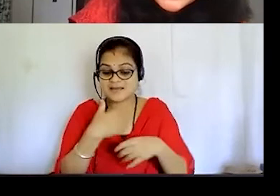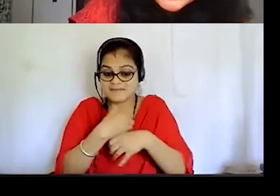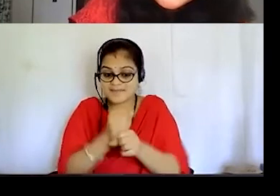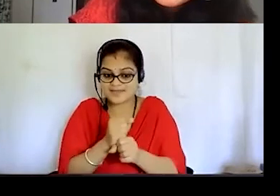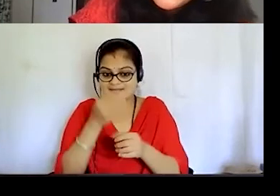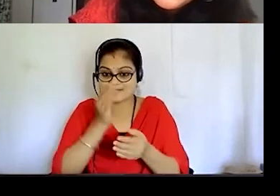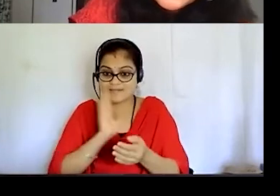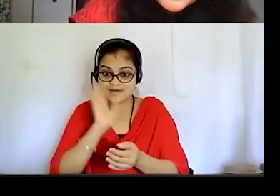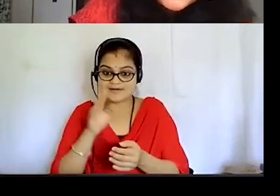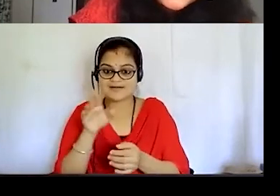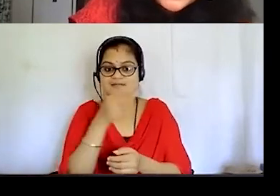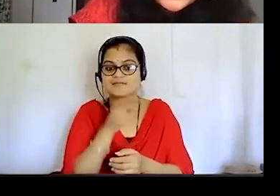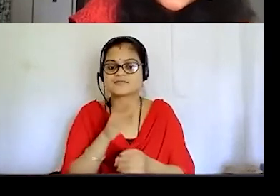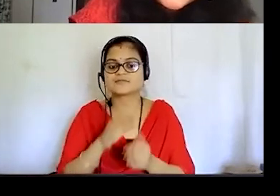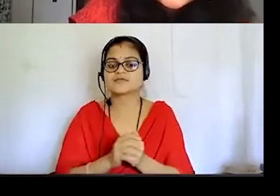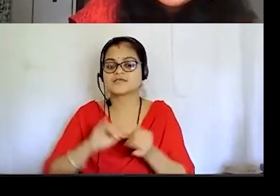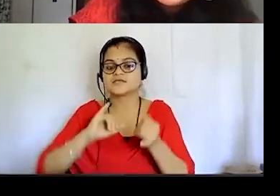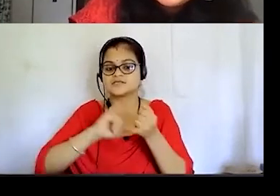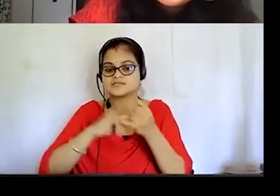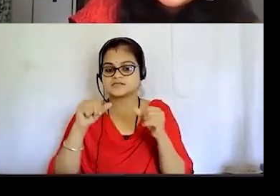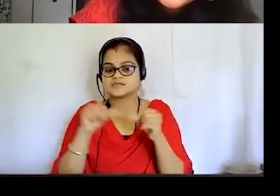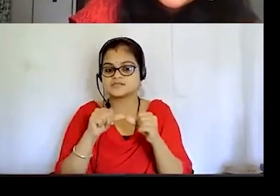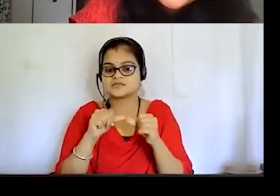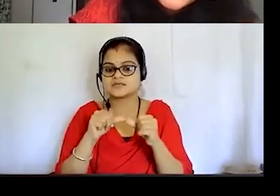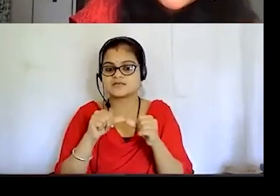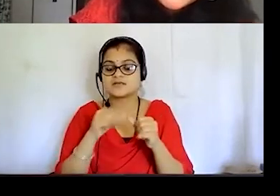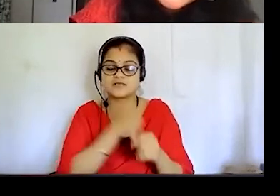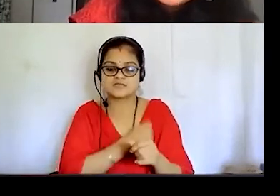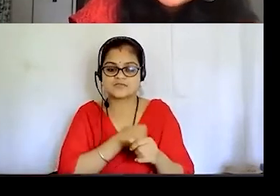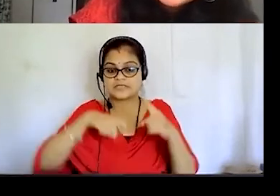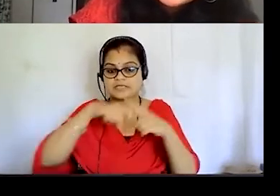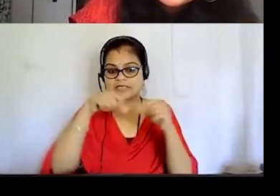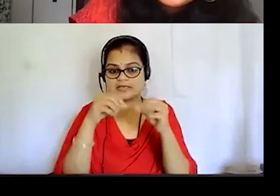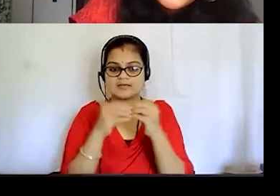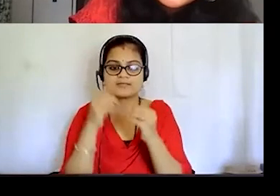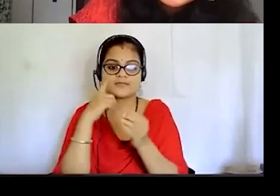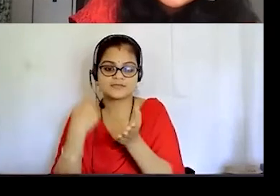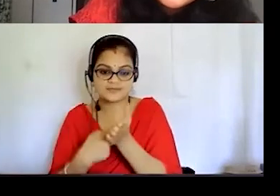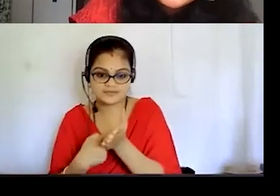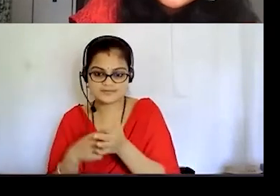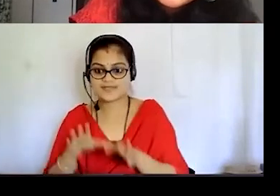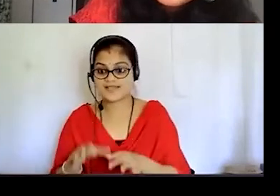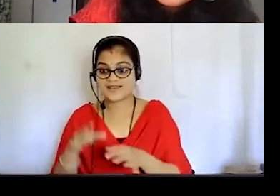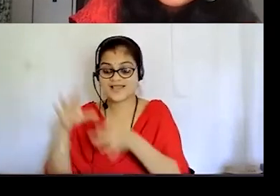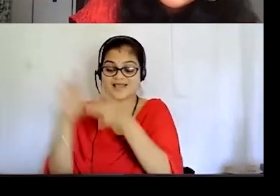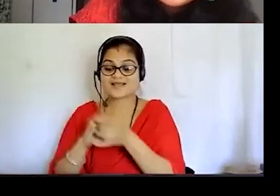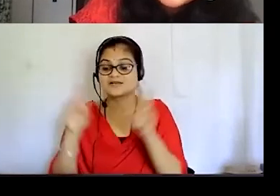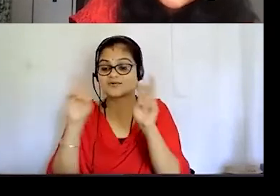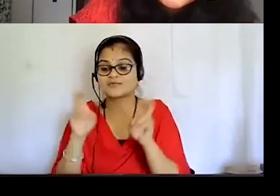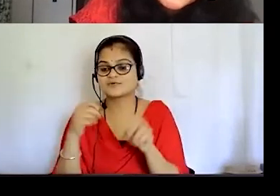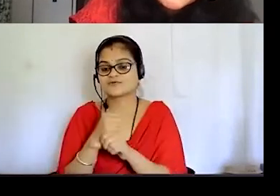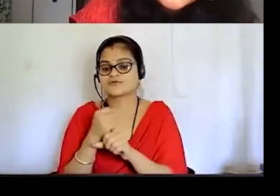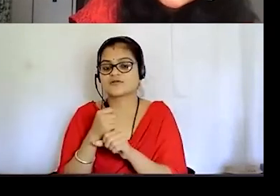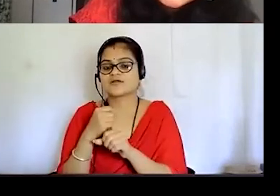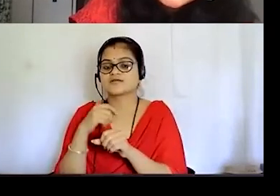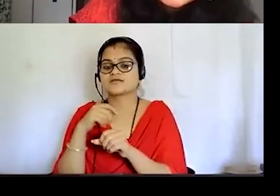is Vari jaun re Guru Balhari jaun re, Mara Satguru Angan aya, main vari jaun